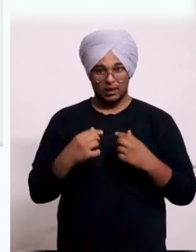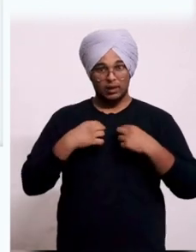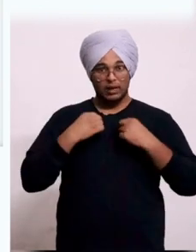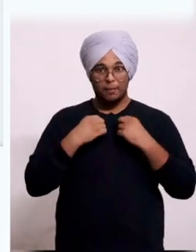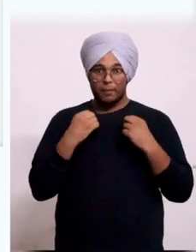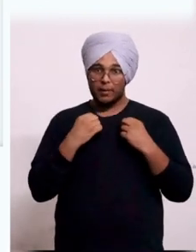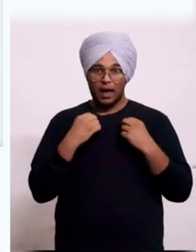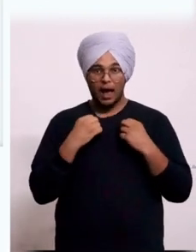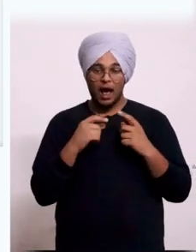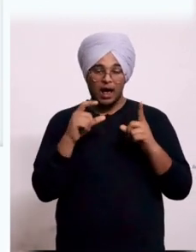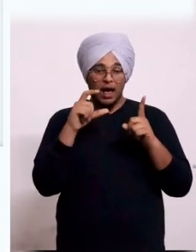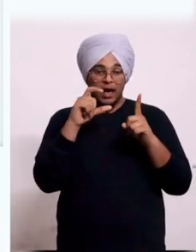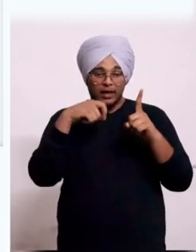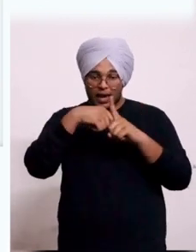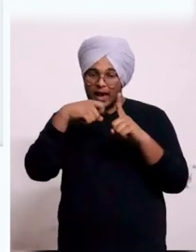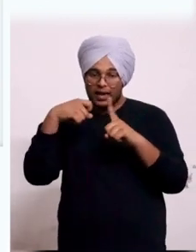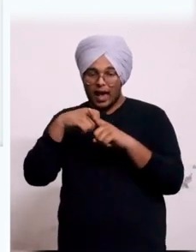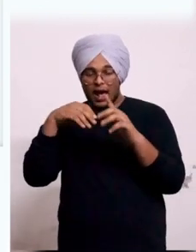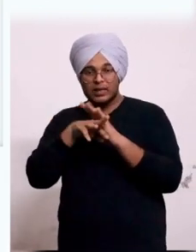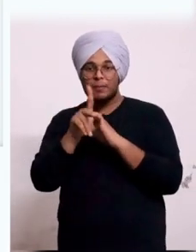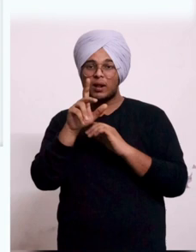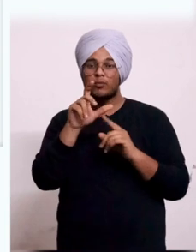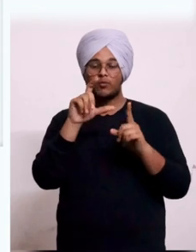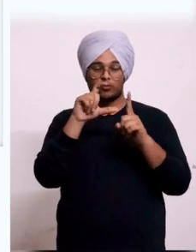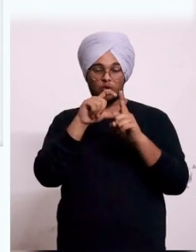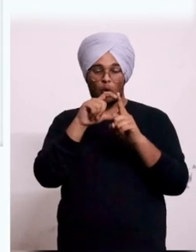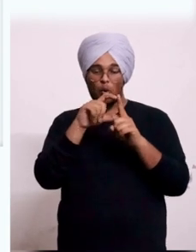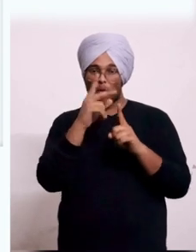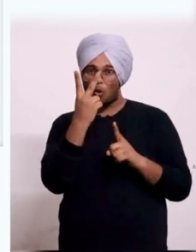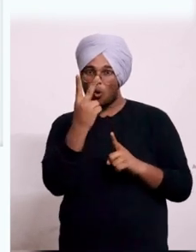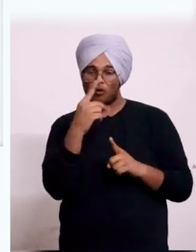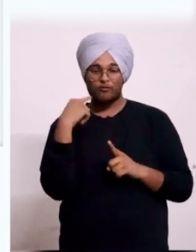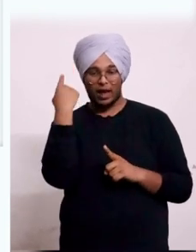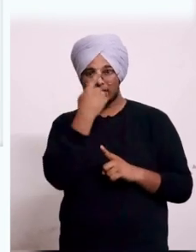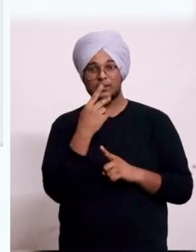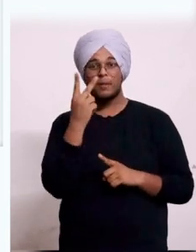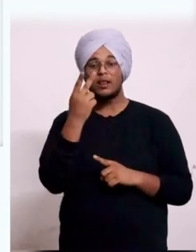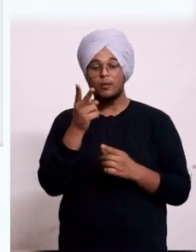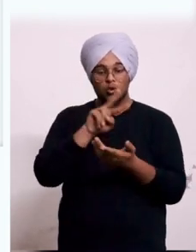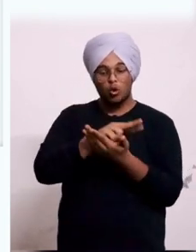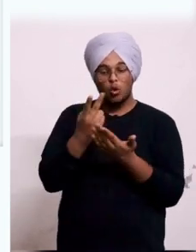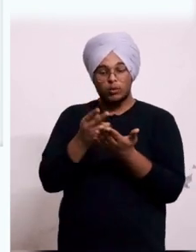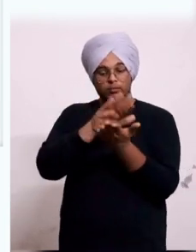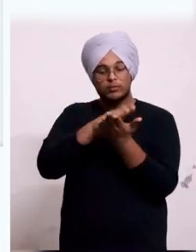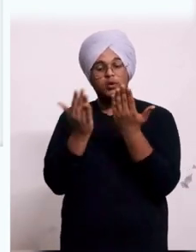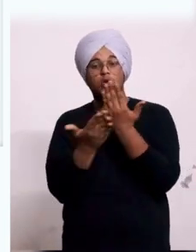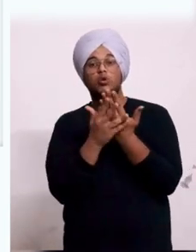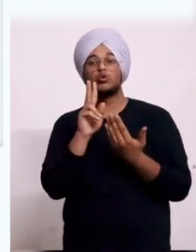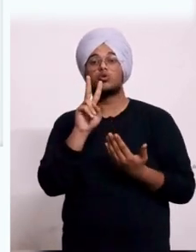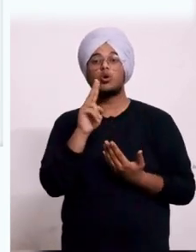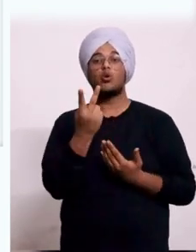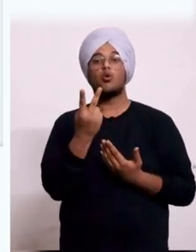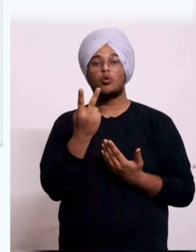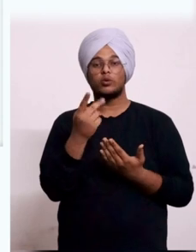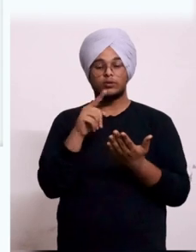This Kalamkari is called a Dorukha, which means that it is printed on both sides. It could have been used in public baths